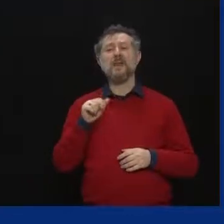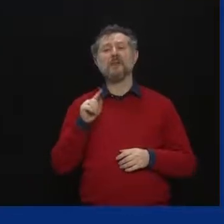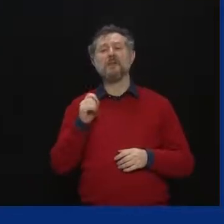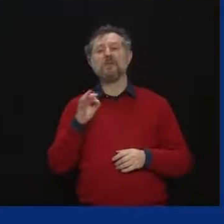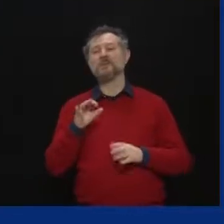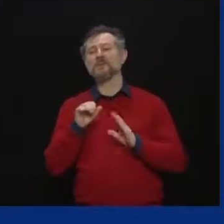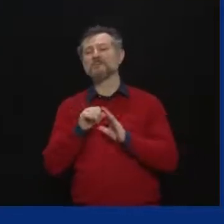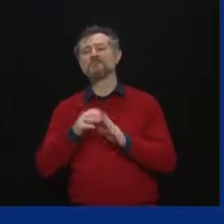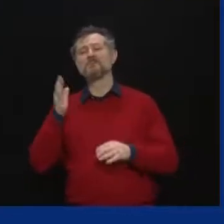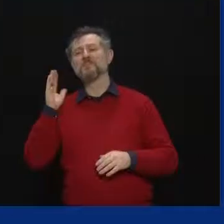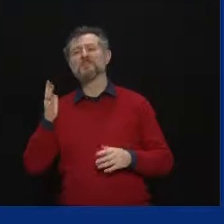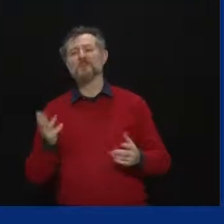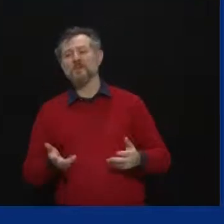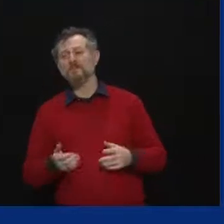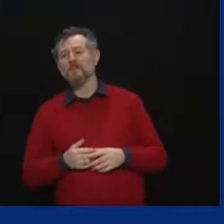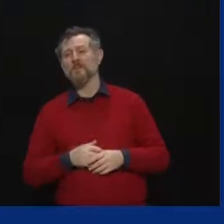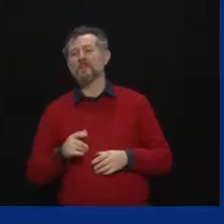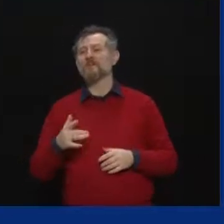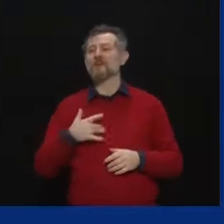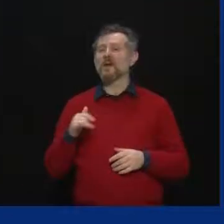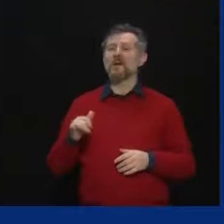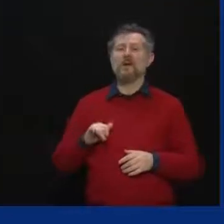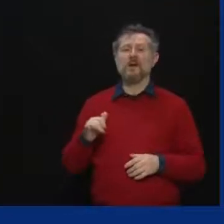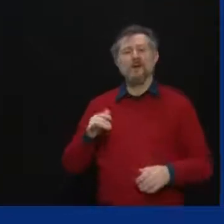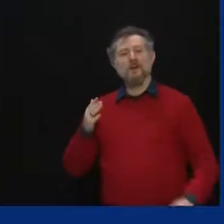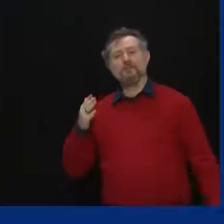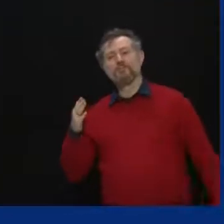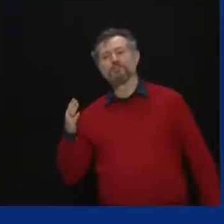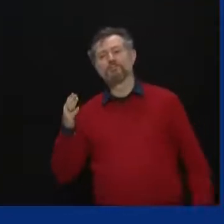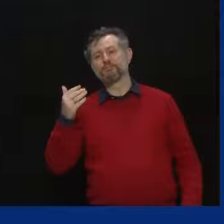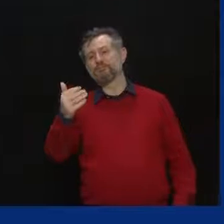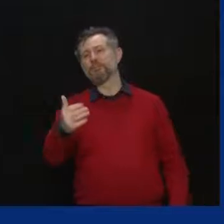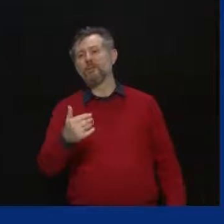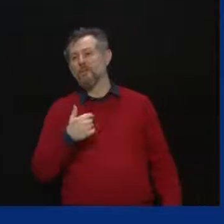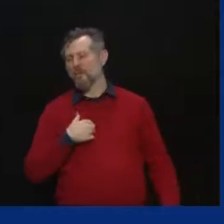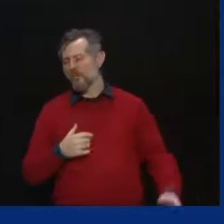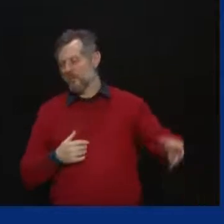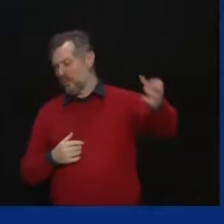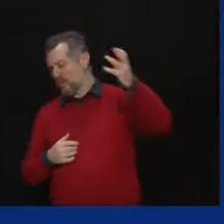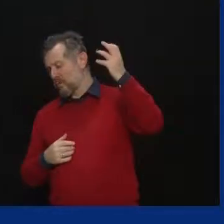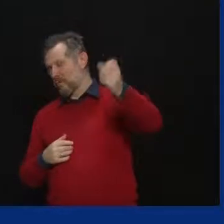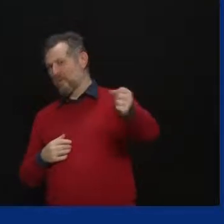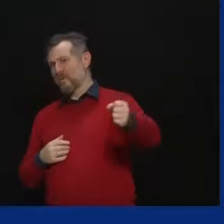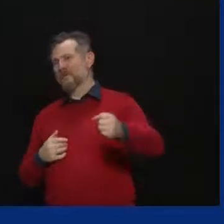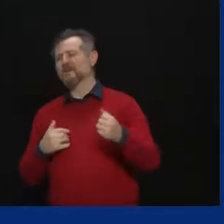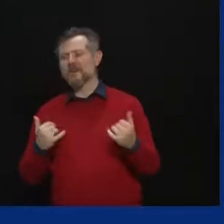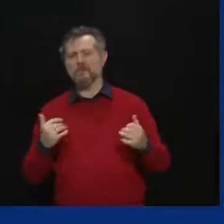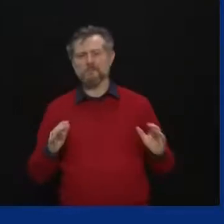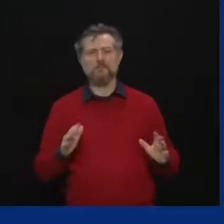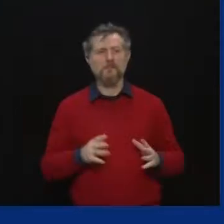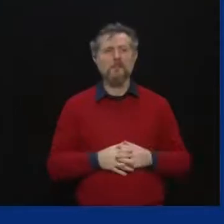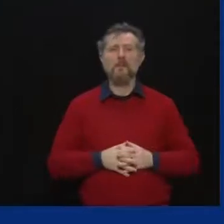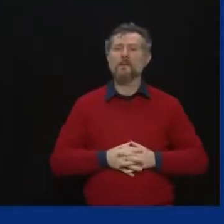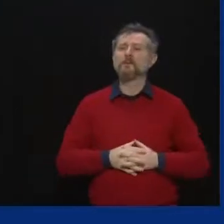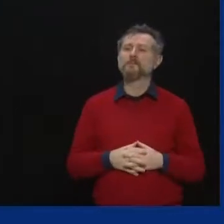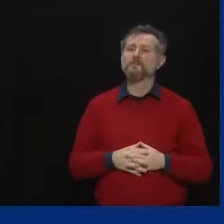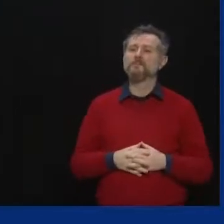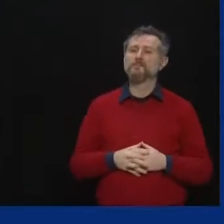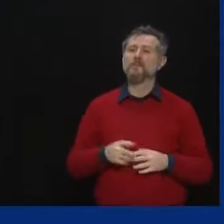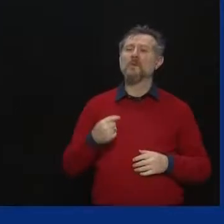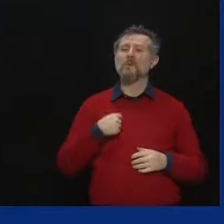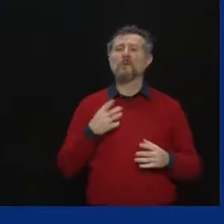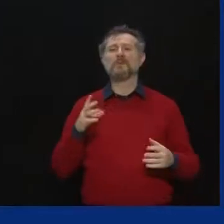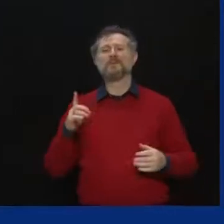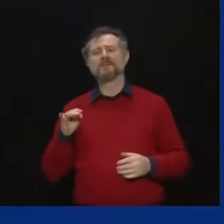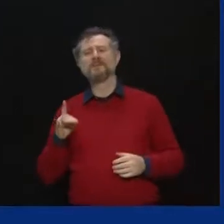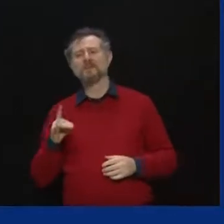seems like an eternity away compared to where we are right now. So I think I'll reserve judgment on that. We've already scaled back the number of people we would have